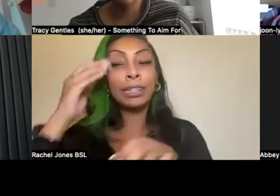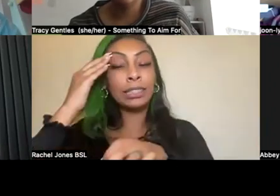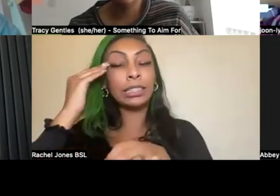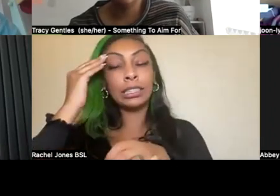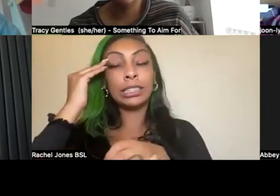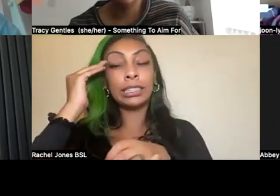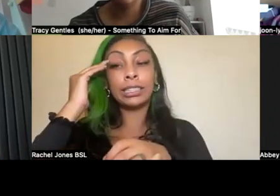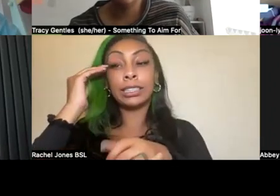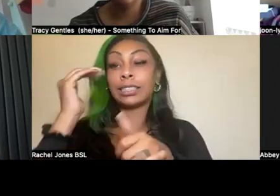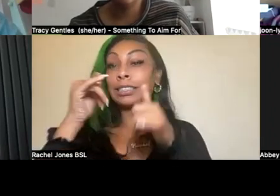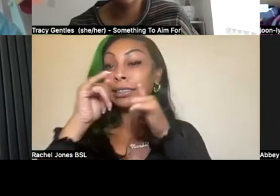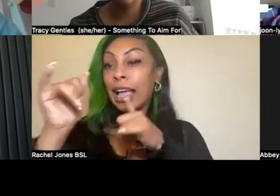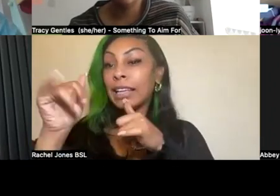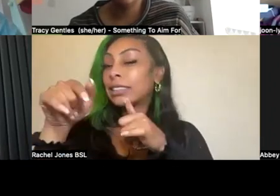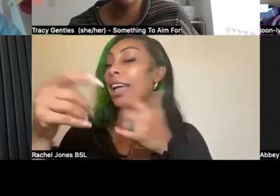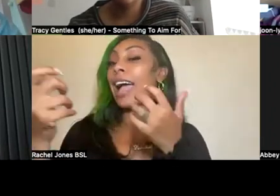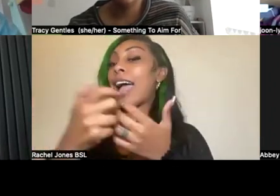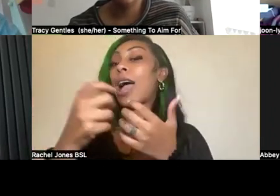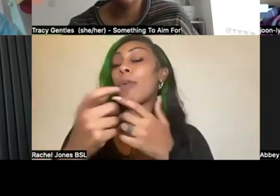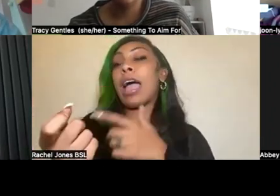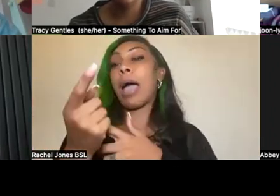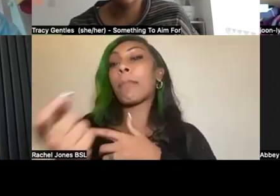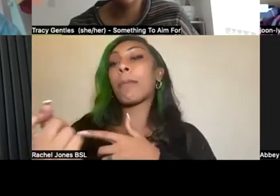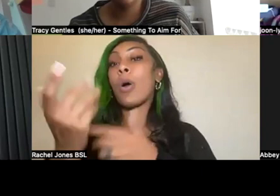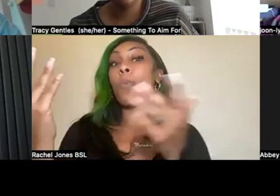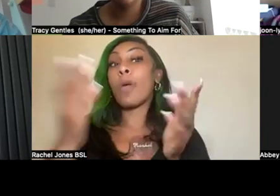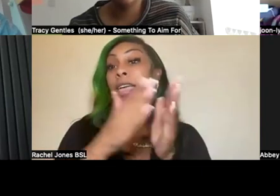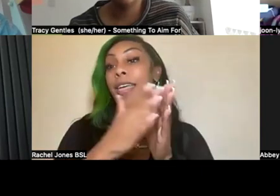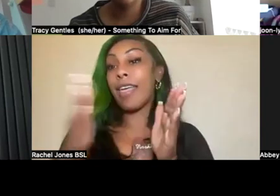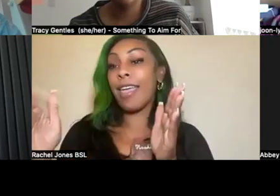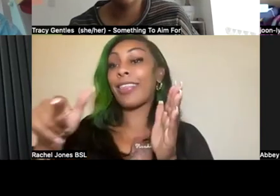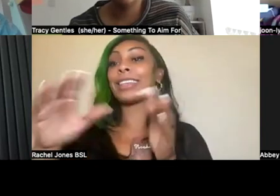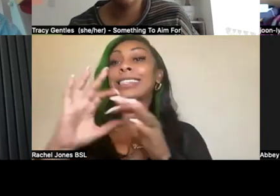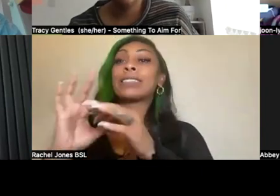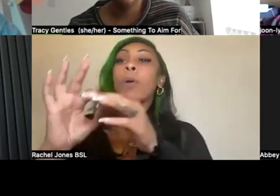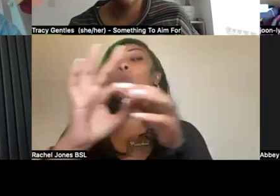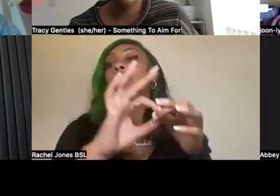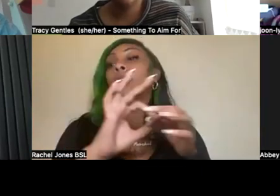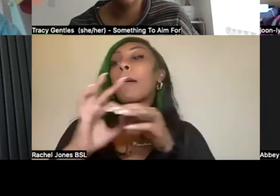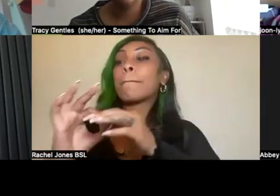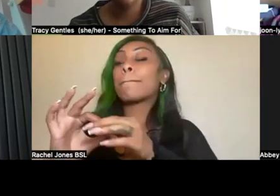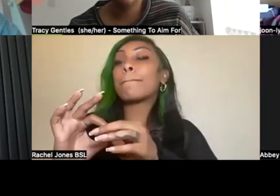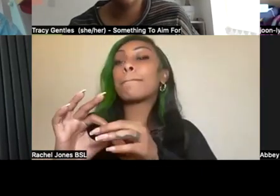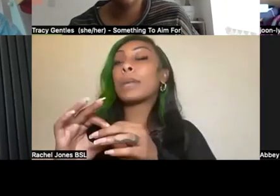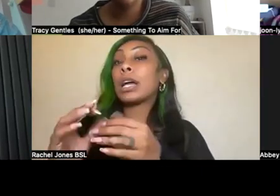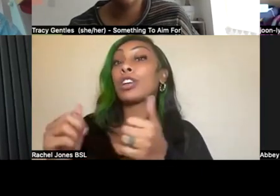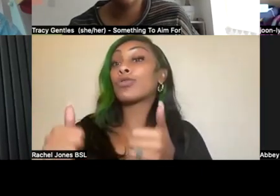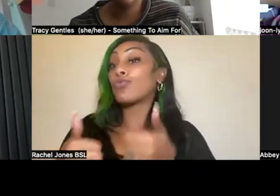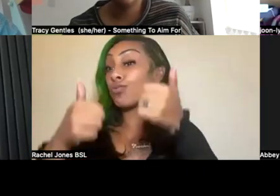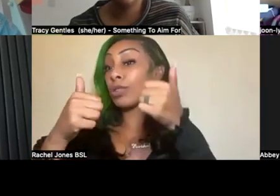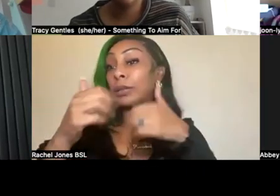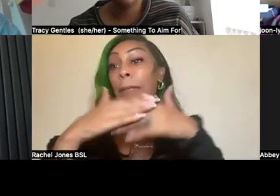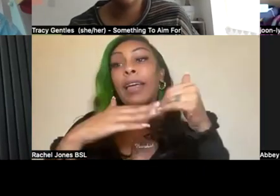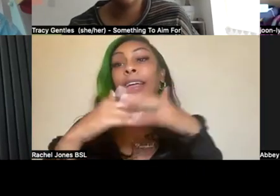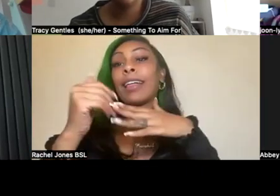and seeing where that happens. And I think, again, this symposium has been a great opportunity to build on how we do that and to continue